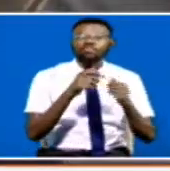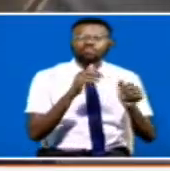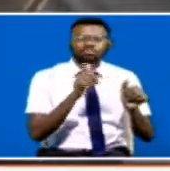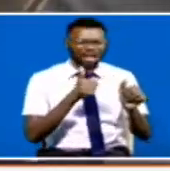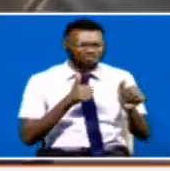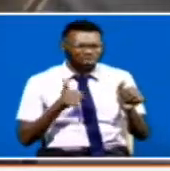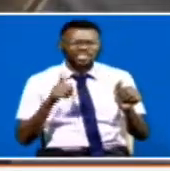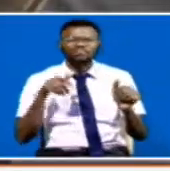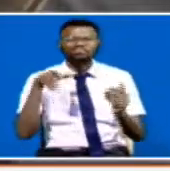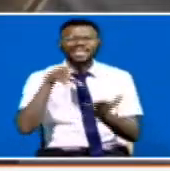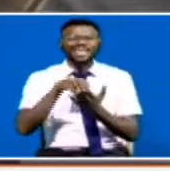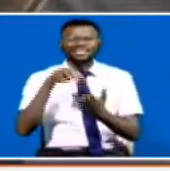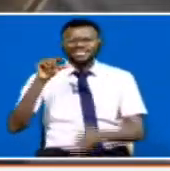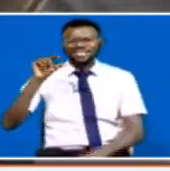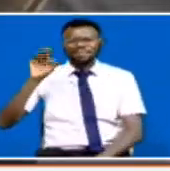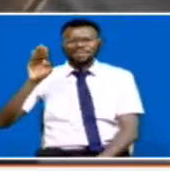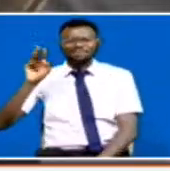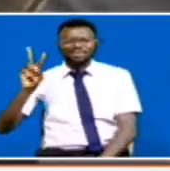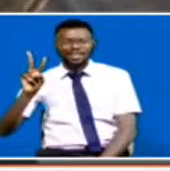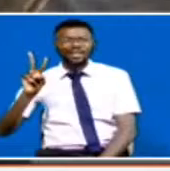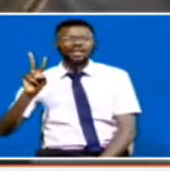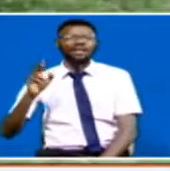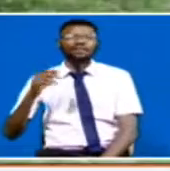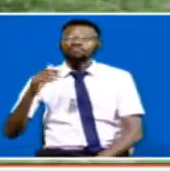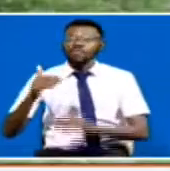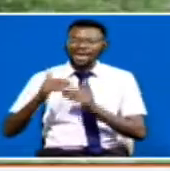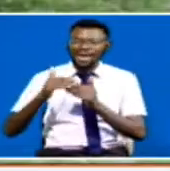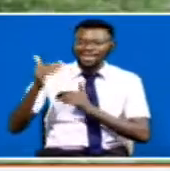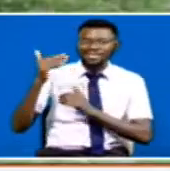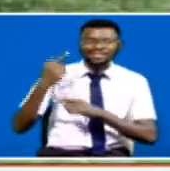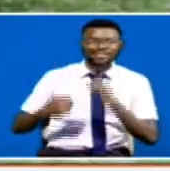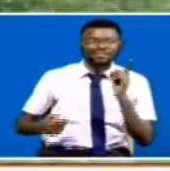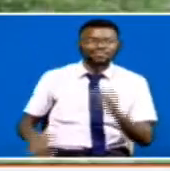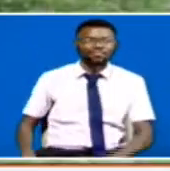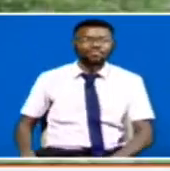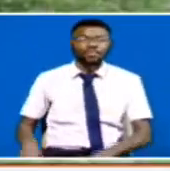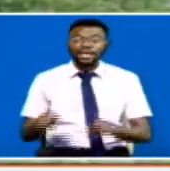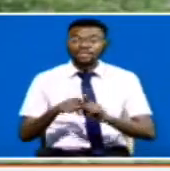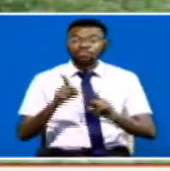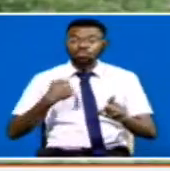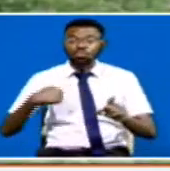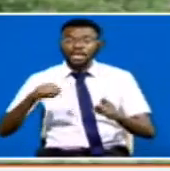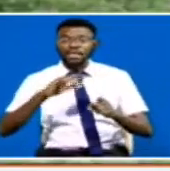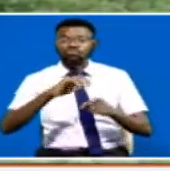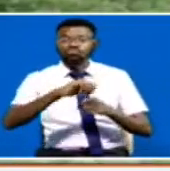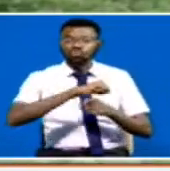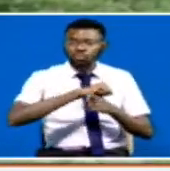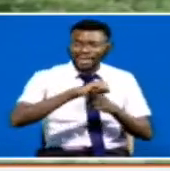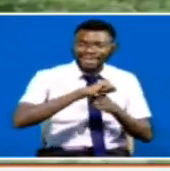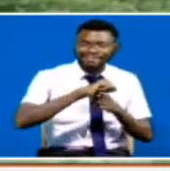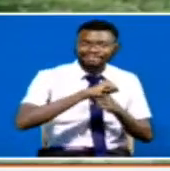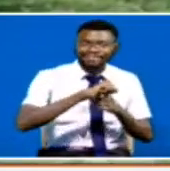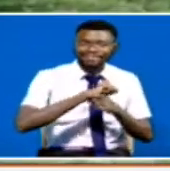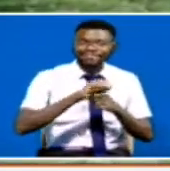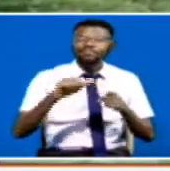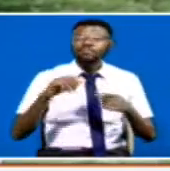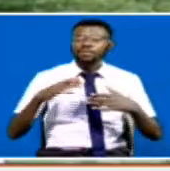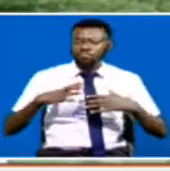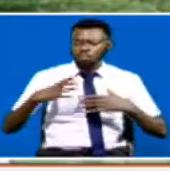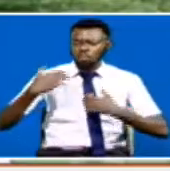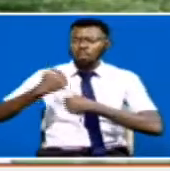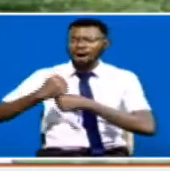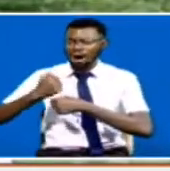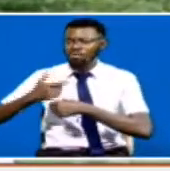cases to be recorded next year or any time from now. We have also trained our staff in the county to